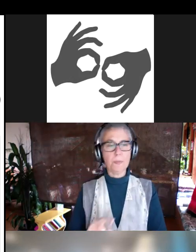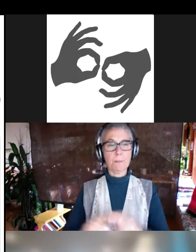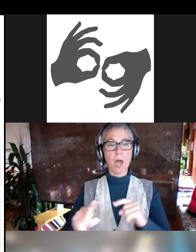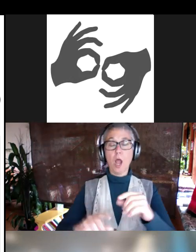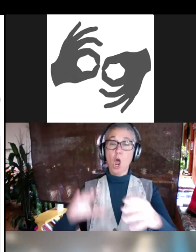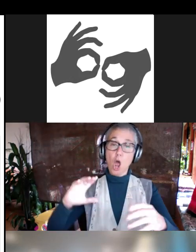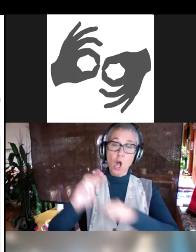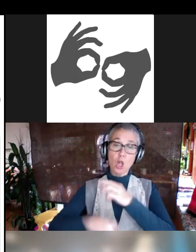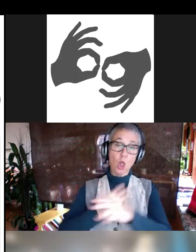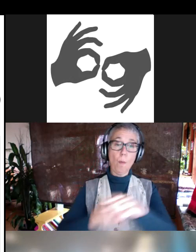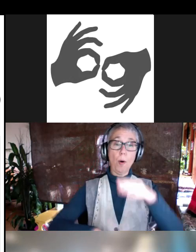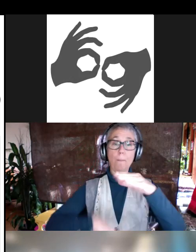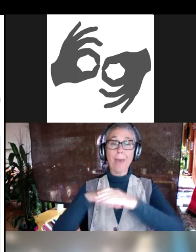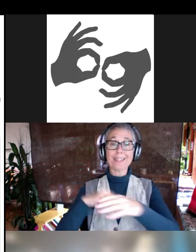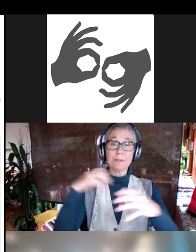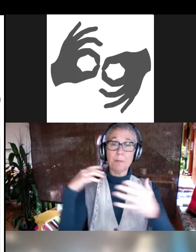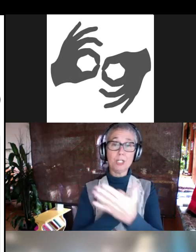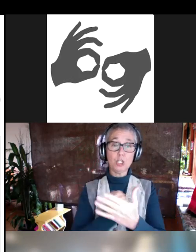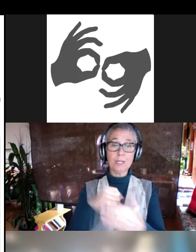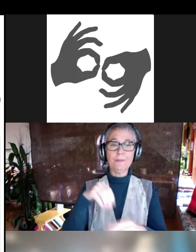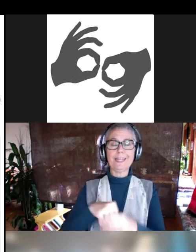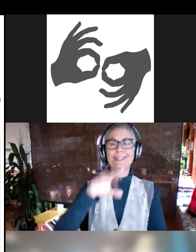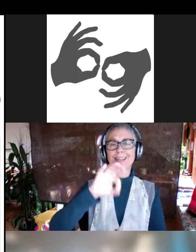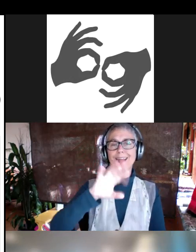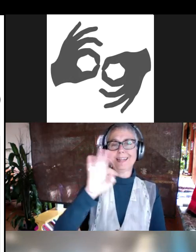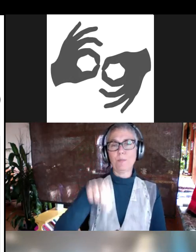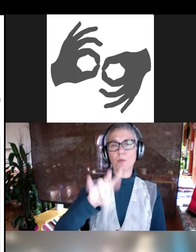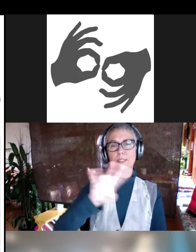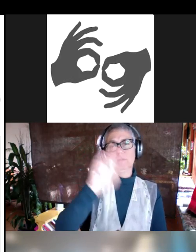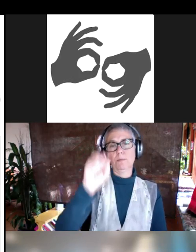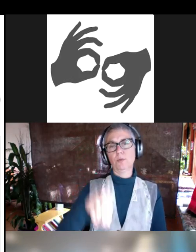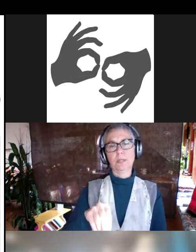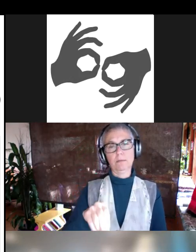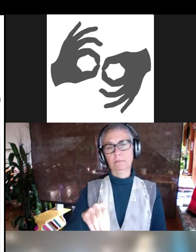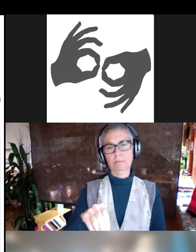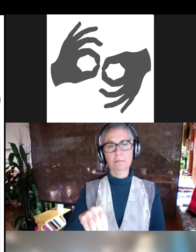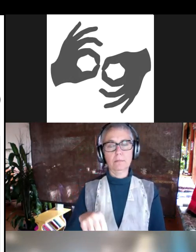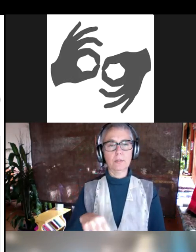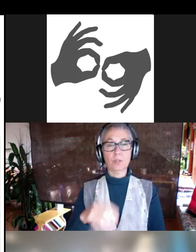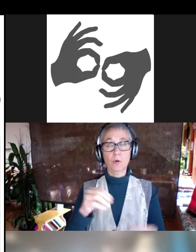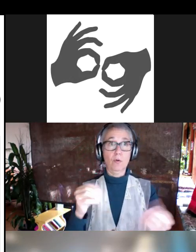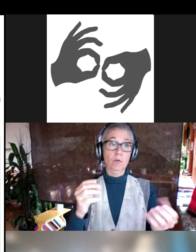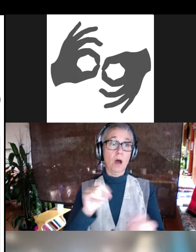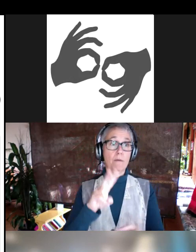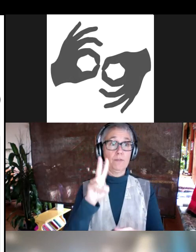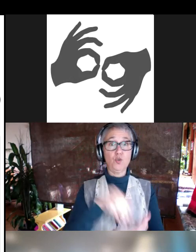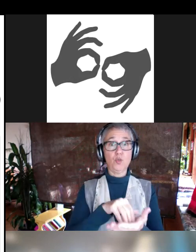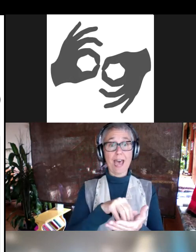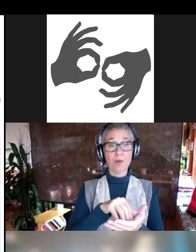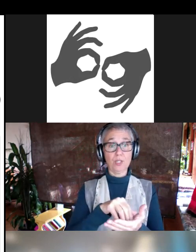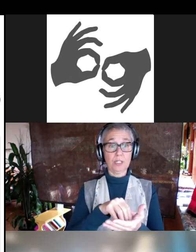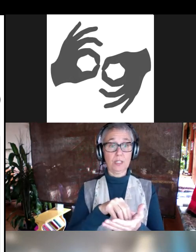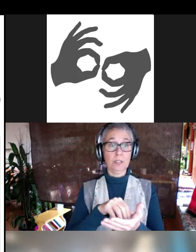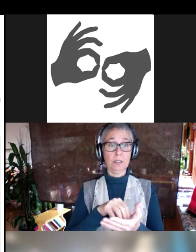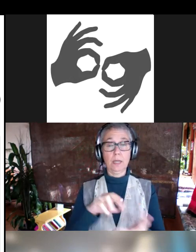was achieved in 99.7% of the simulations. So we have 2,000 total simulations. So that's 6 that we